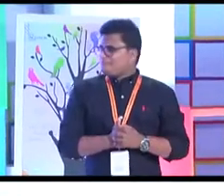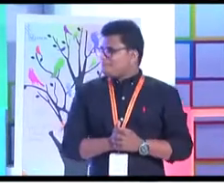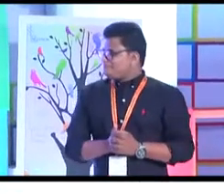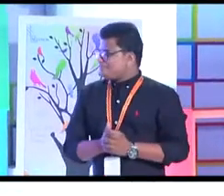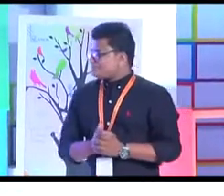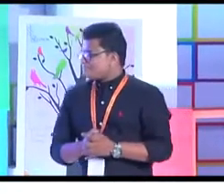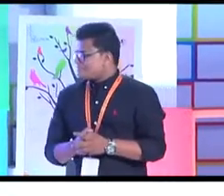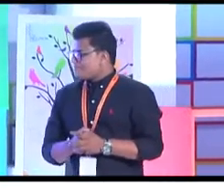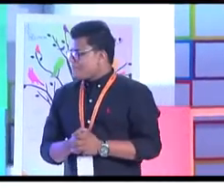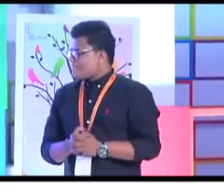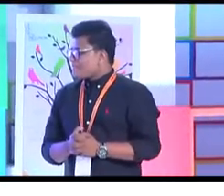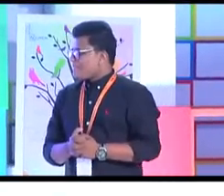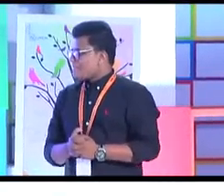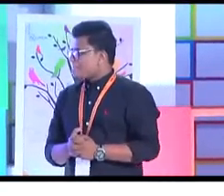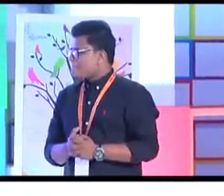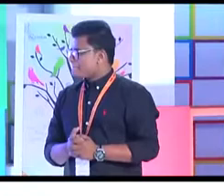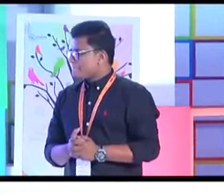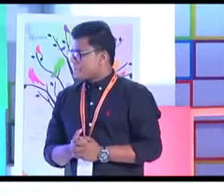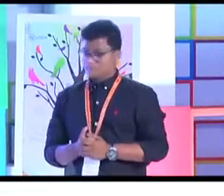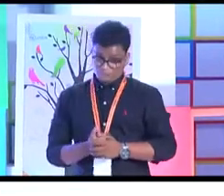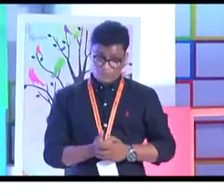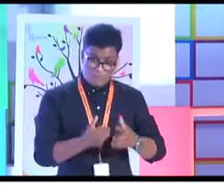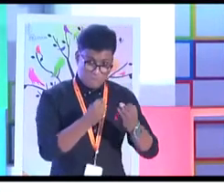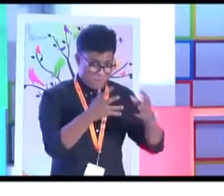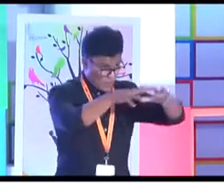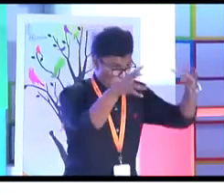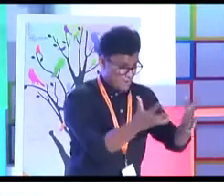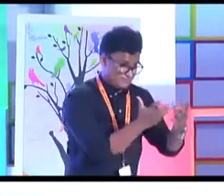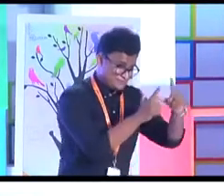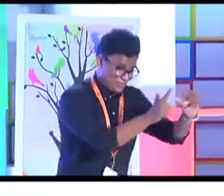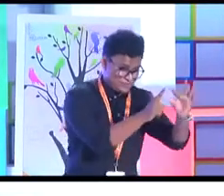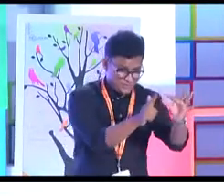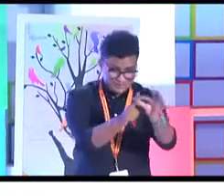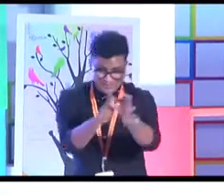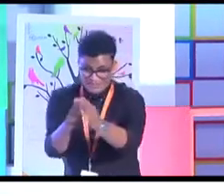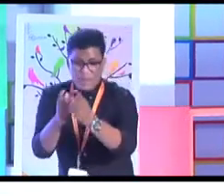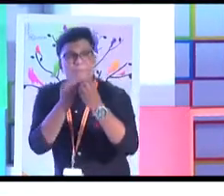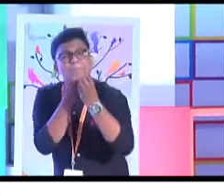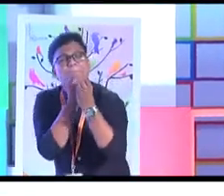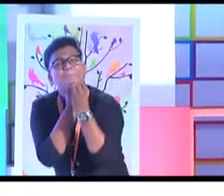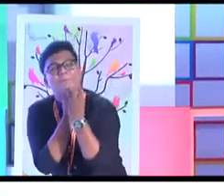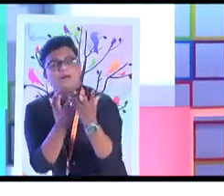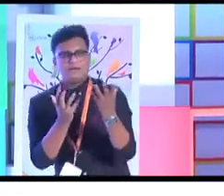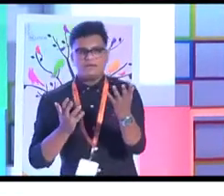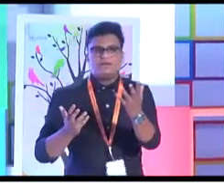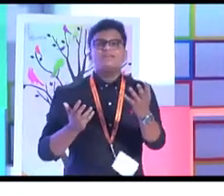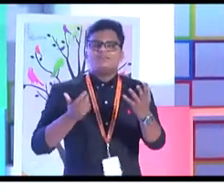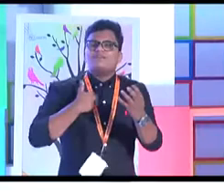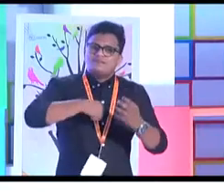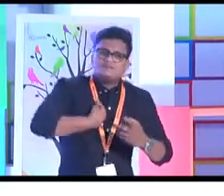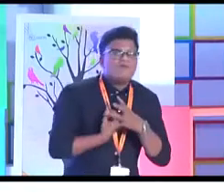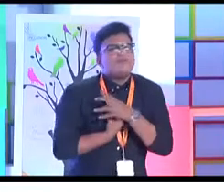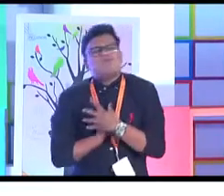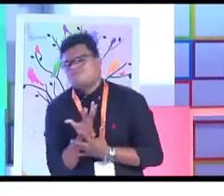that we have so many things in this world to do. So just be yourself, be motivated, be alive.